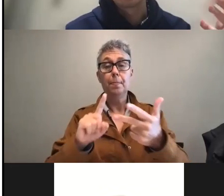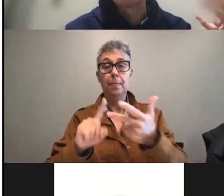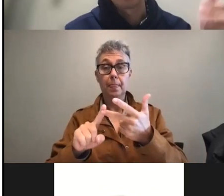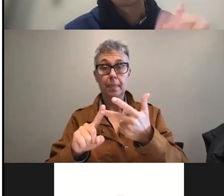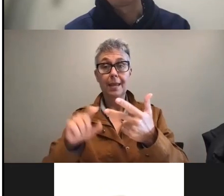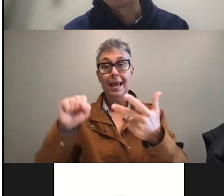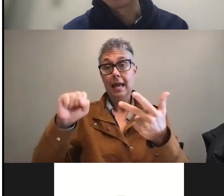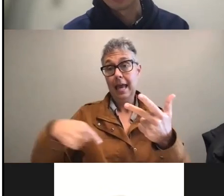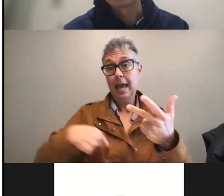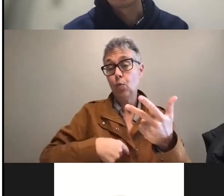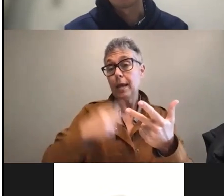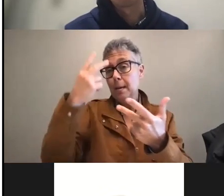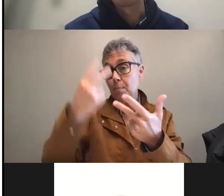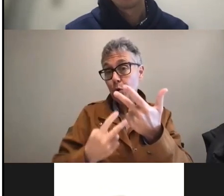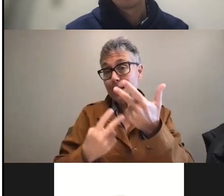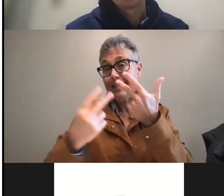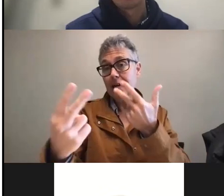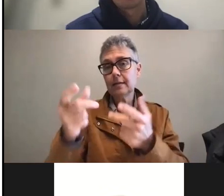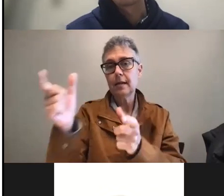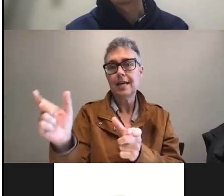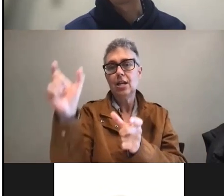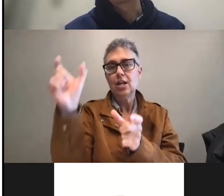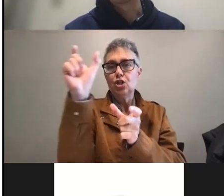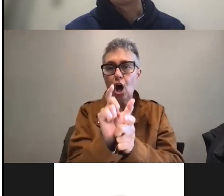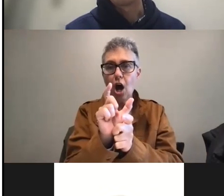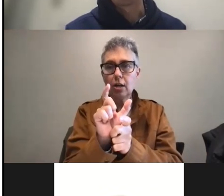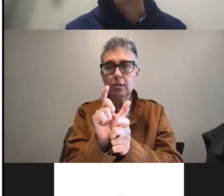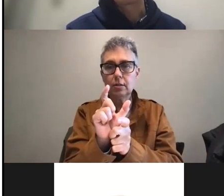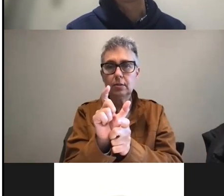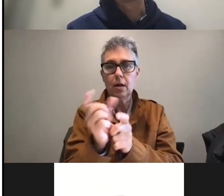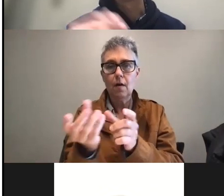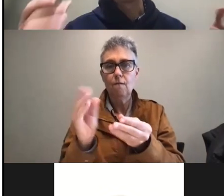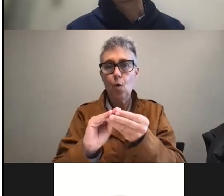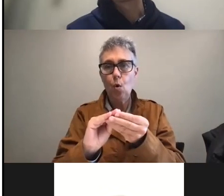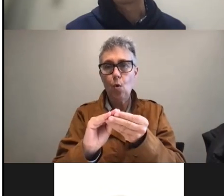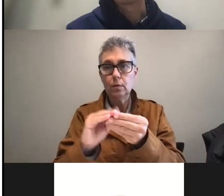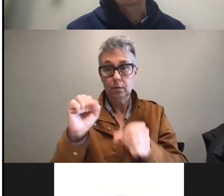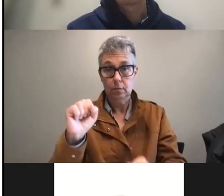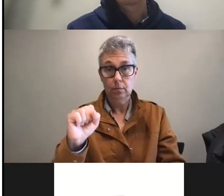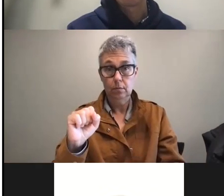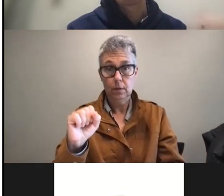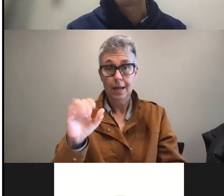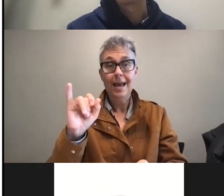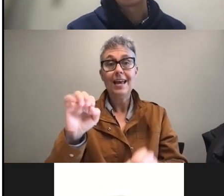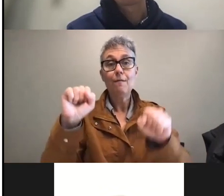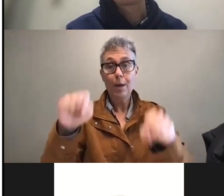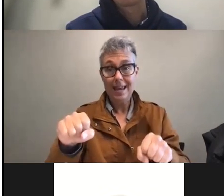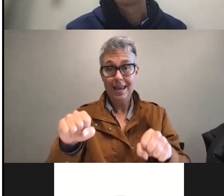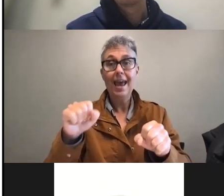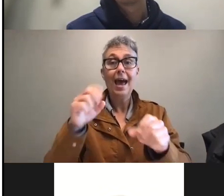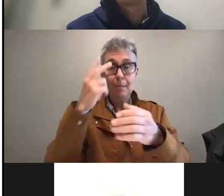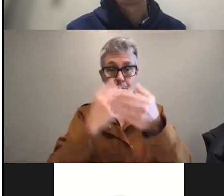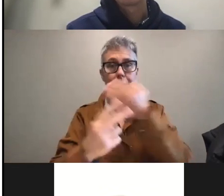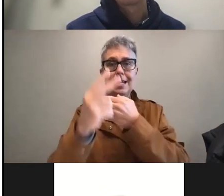its docked pose, right? And if we can predict this docking pose